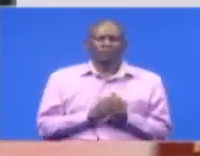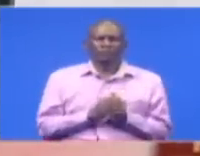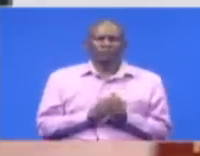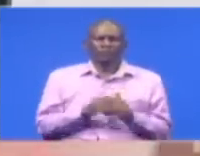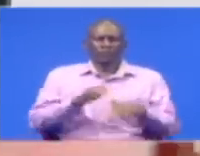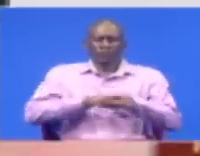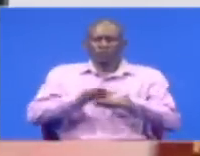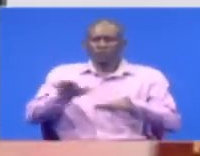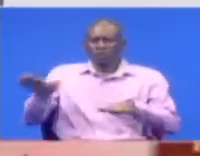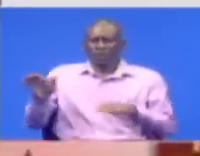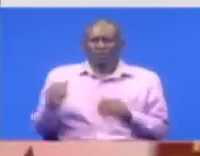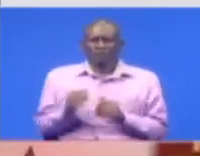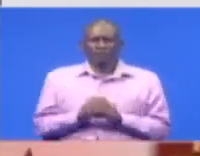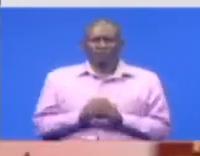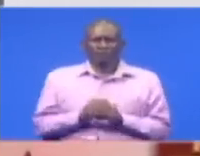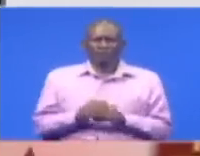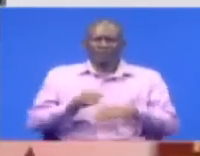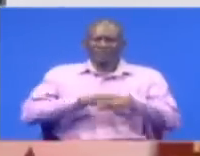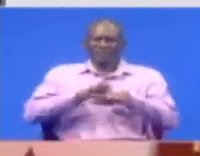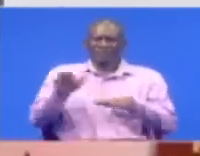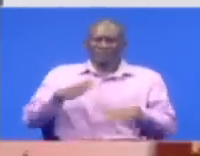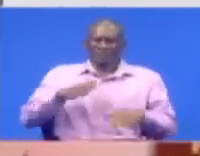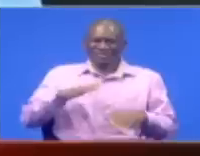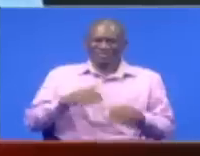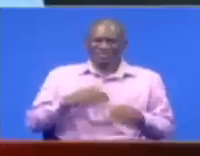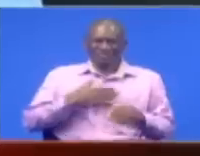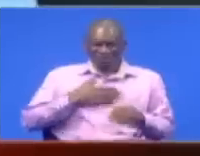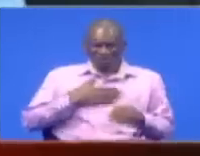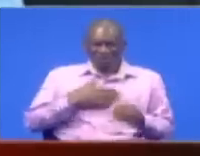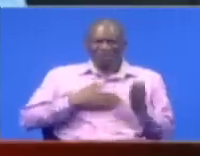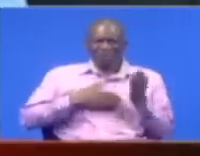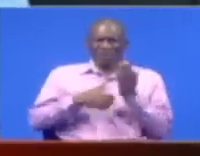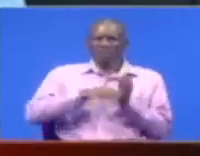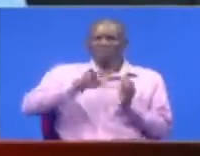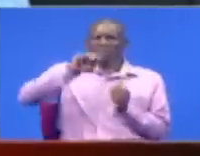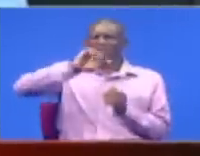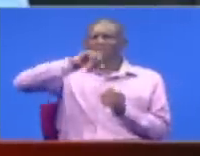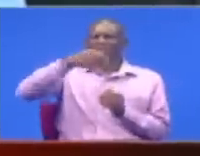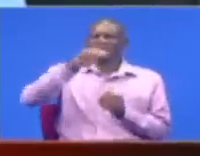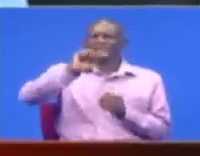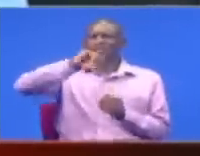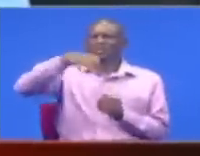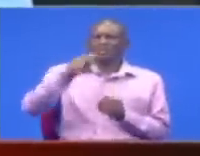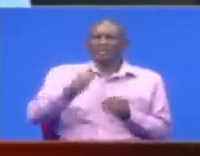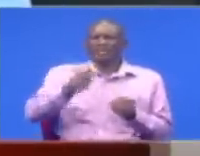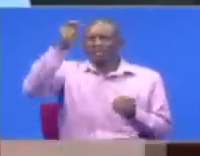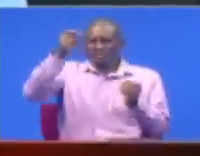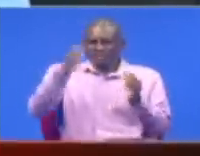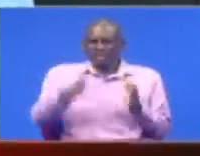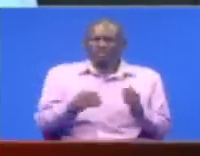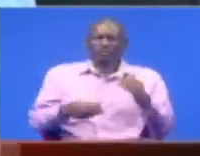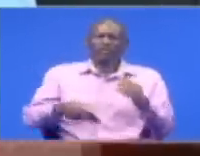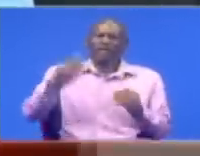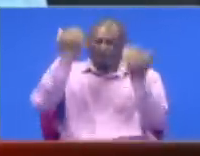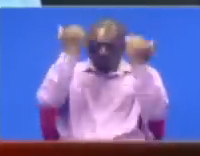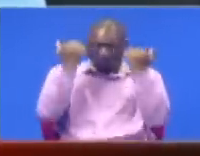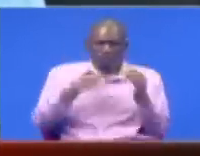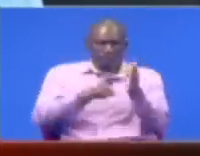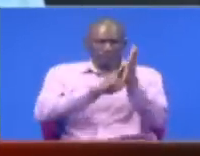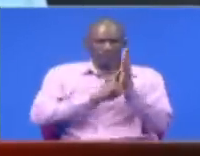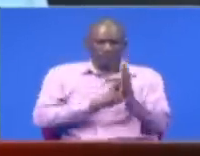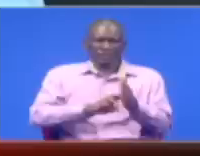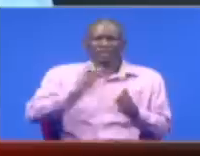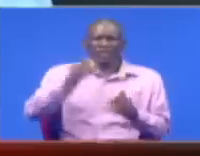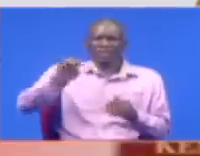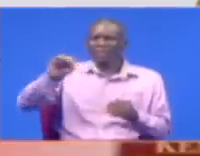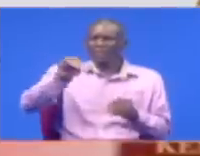Good morning, Senior Counsel. Good morning, Marwade. I am David Majanja, Judge of the High Court, Commissioner representing Kenya Magistrates and Judges